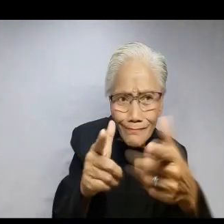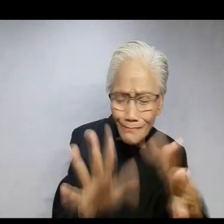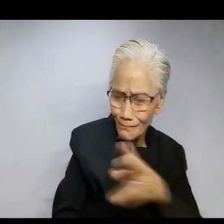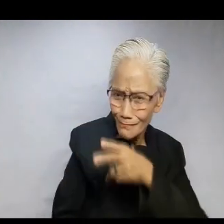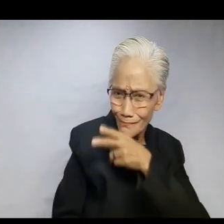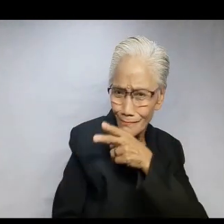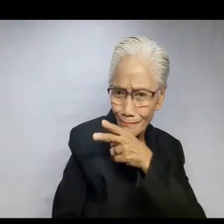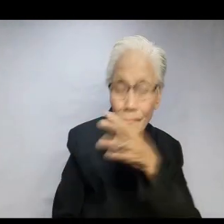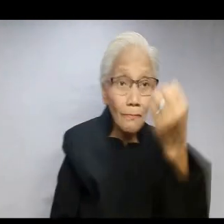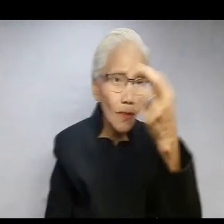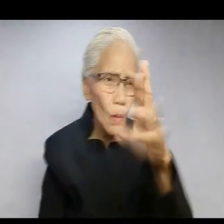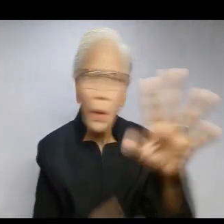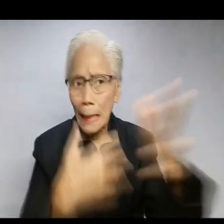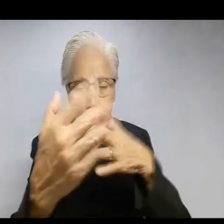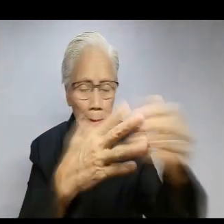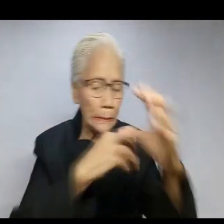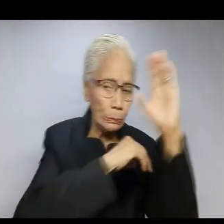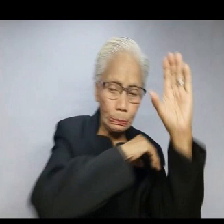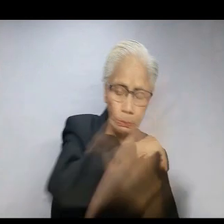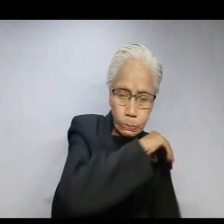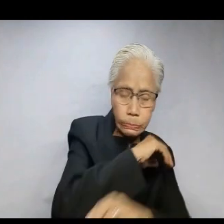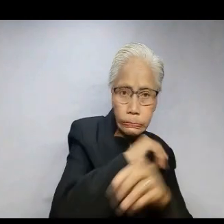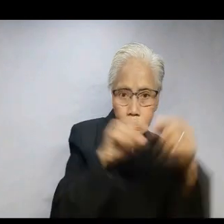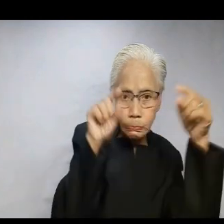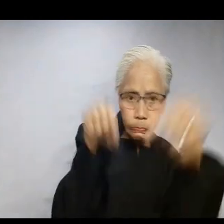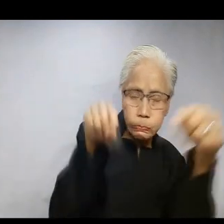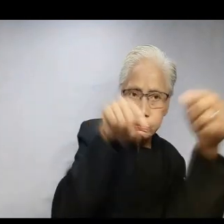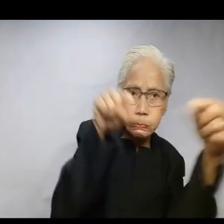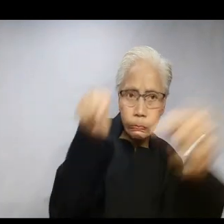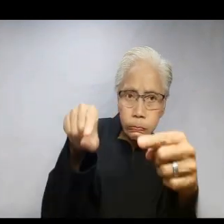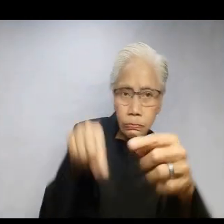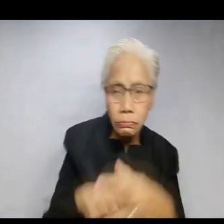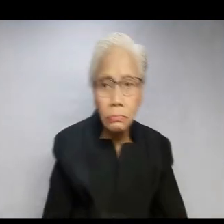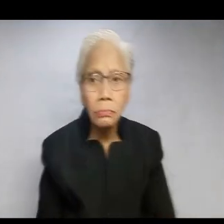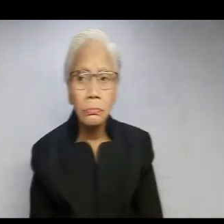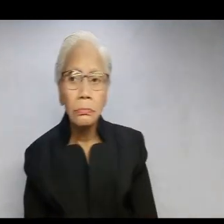with suspicion or even condemned you.